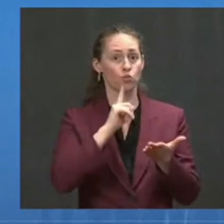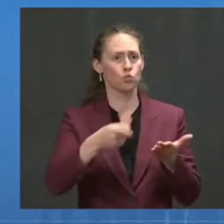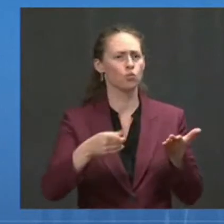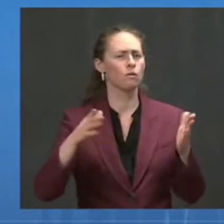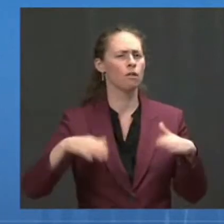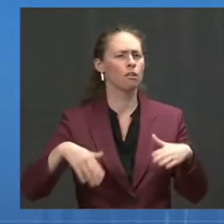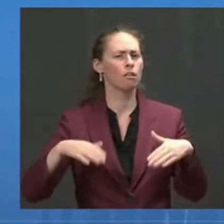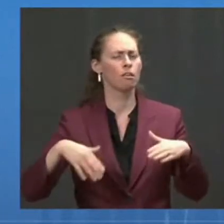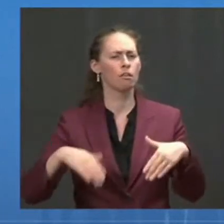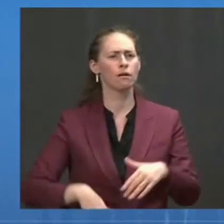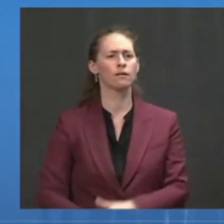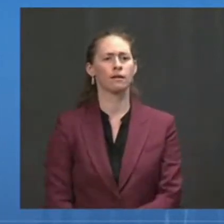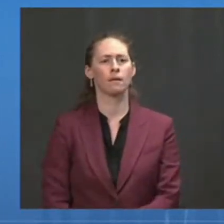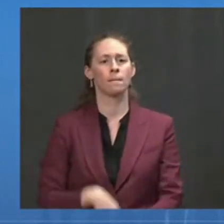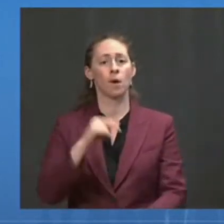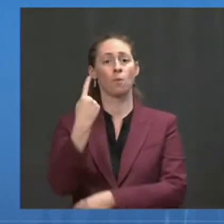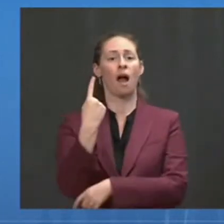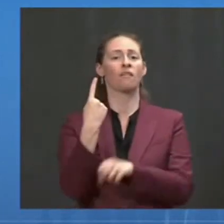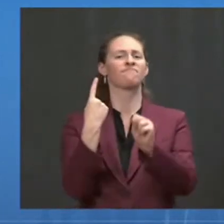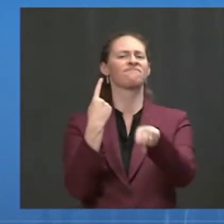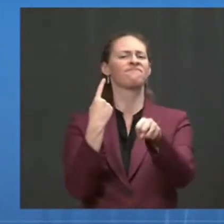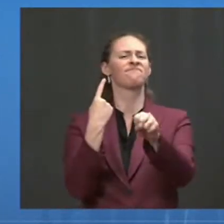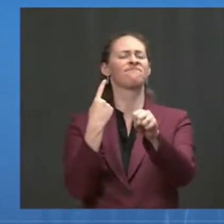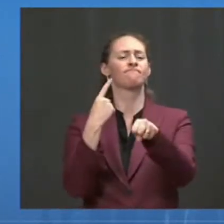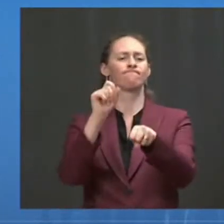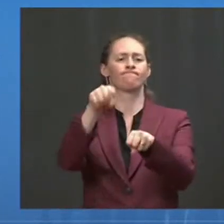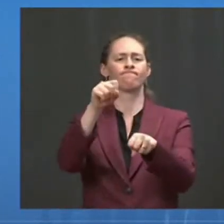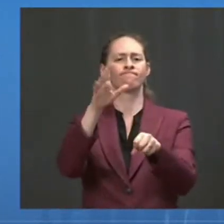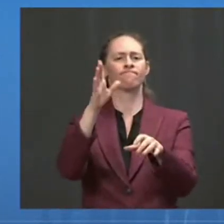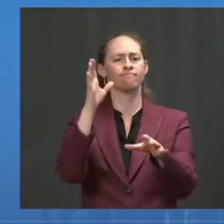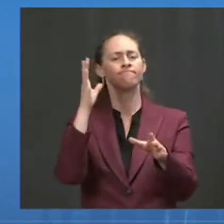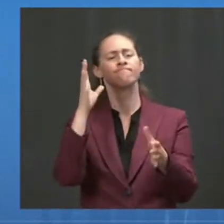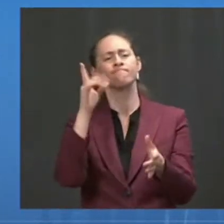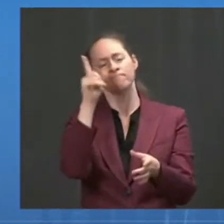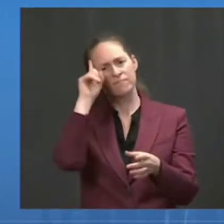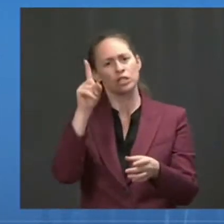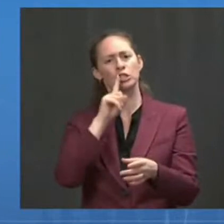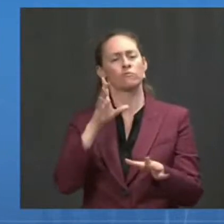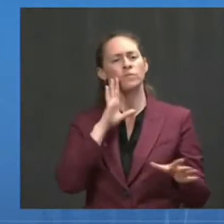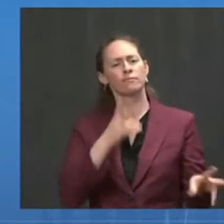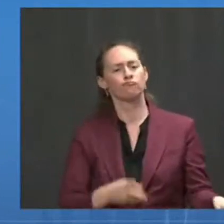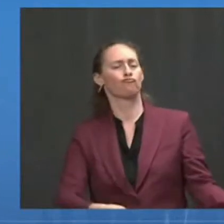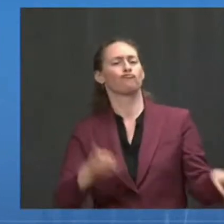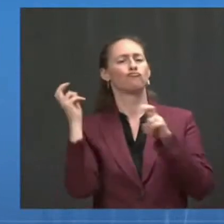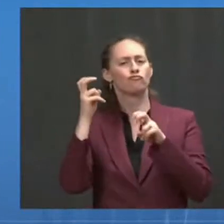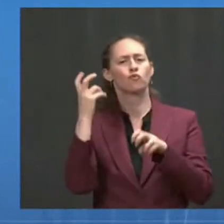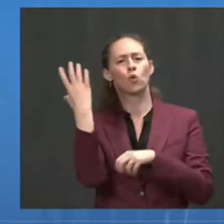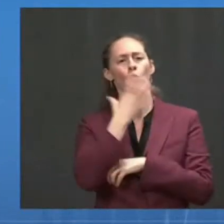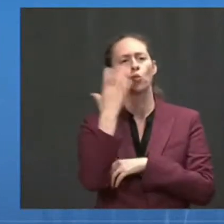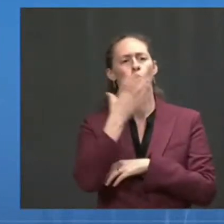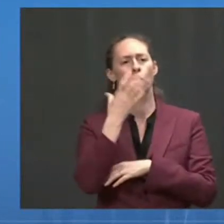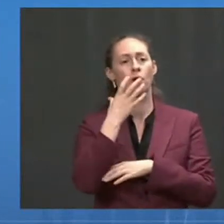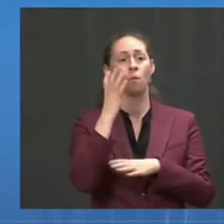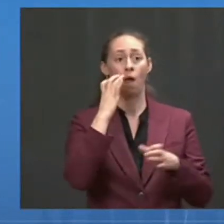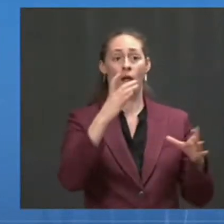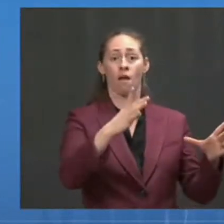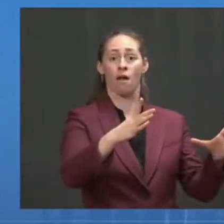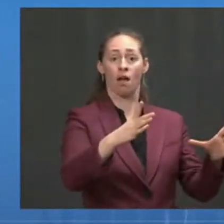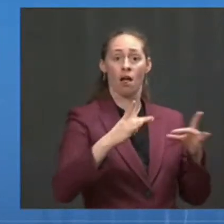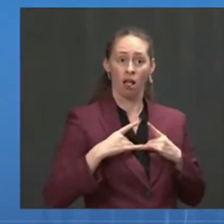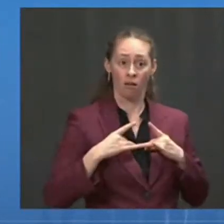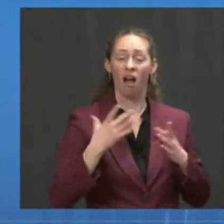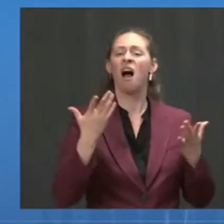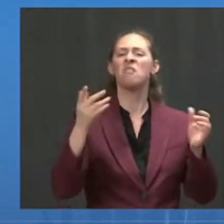is that more infections mean more children will be in the hospital. With regard to the school part about that, I think we'll go back